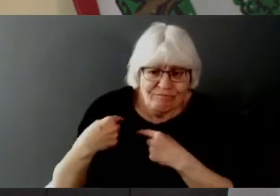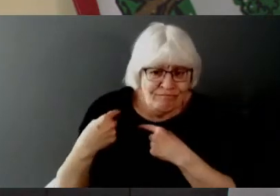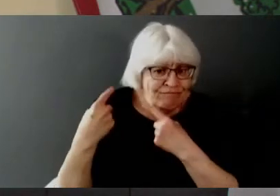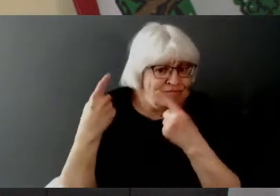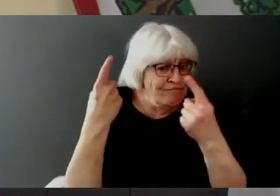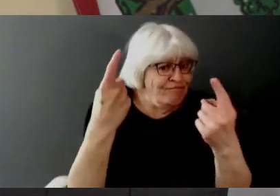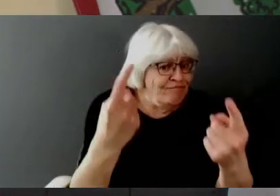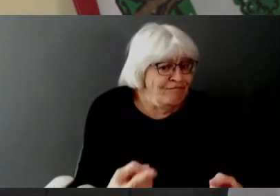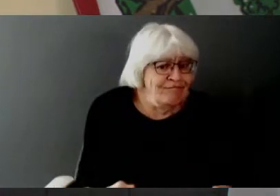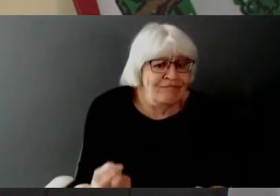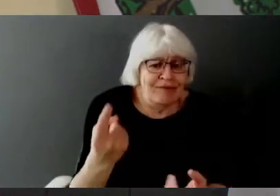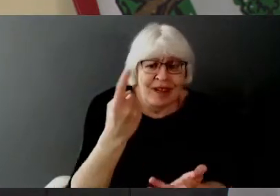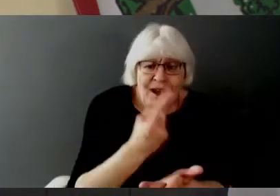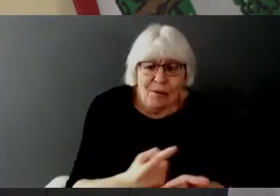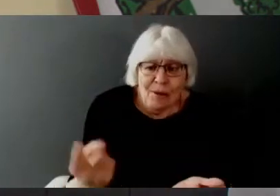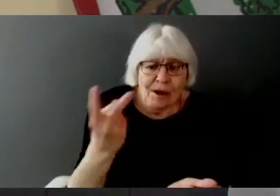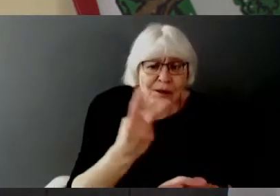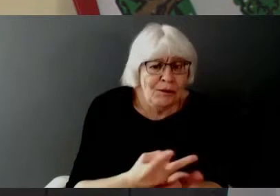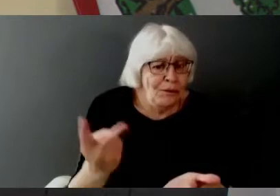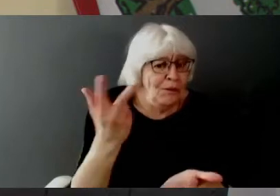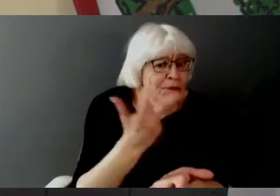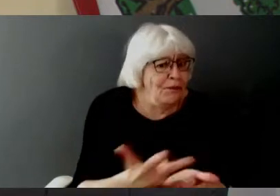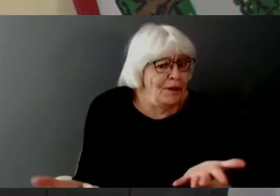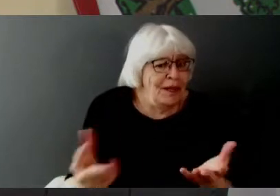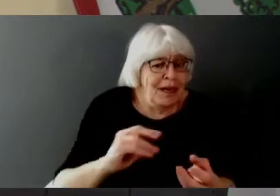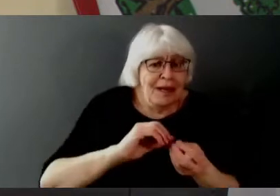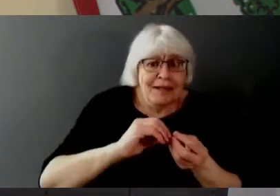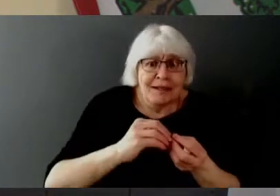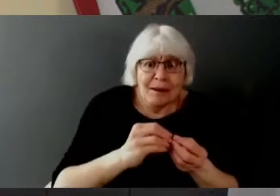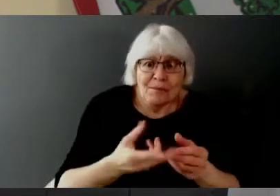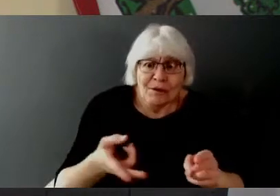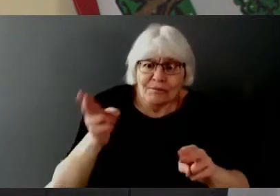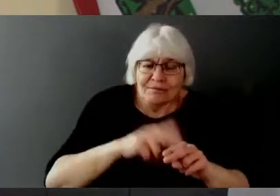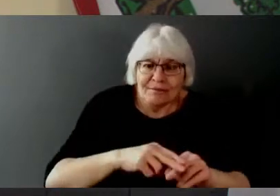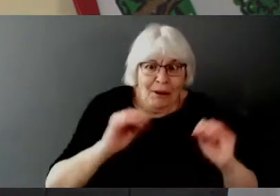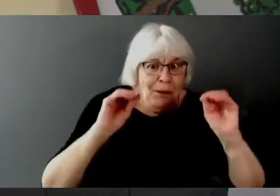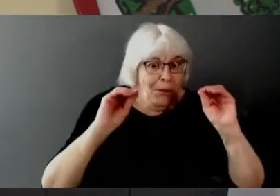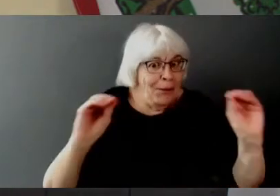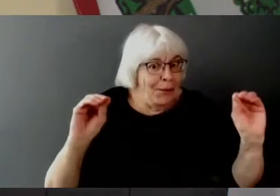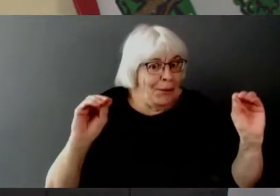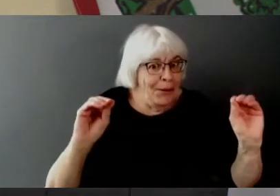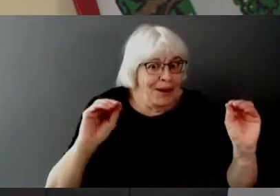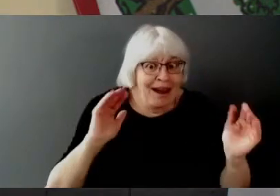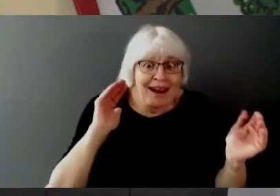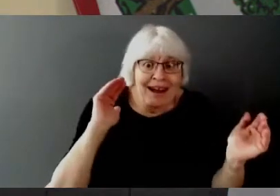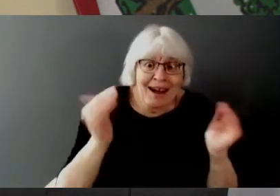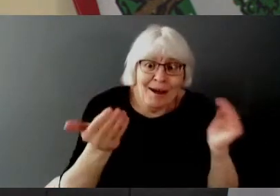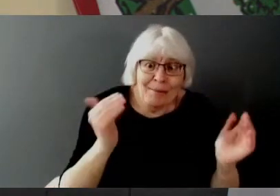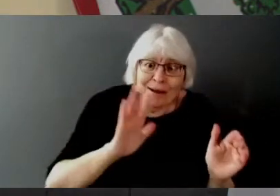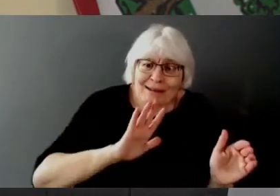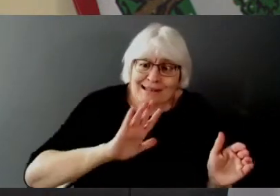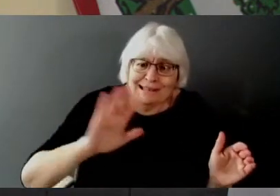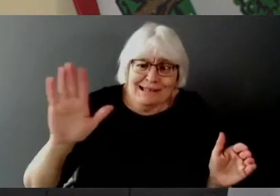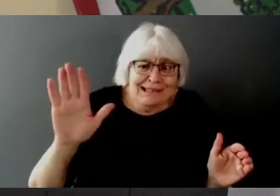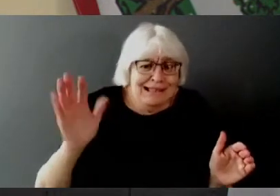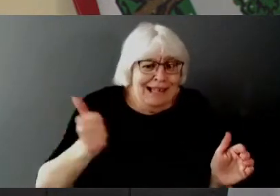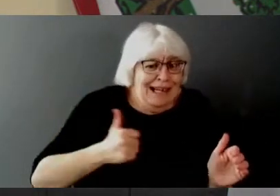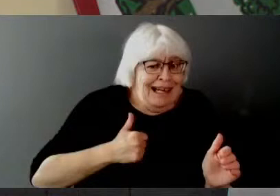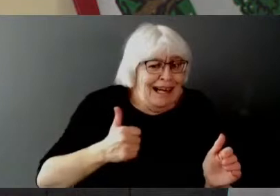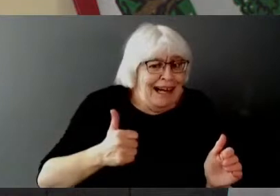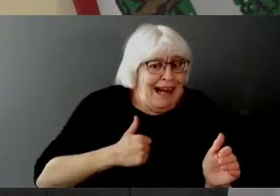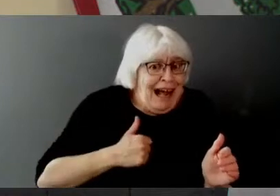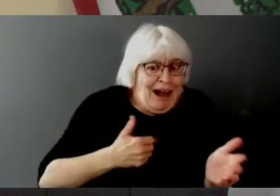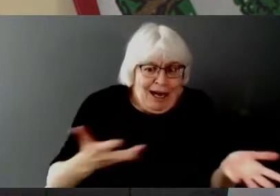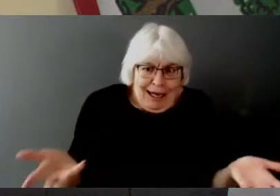weeks, which puts us in rare air in the country, really, when you look at how things are going here. So we're